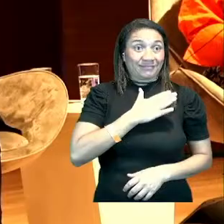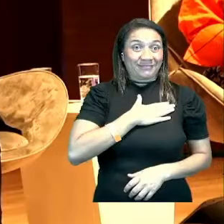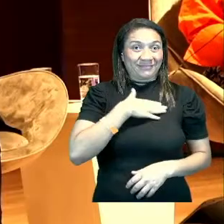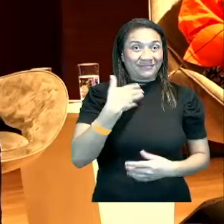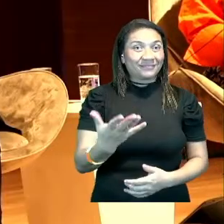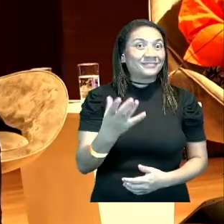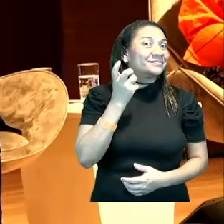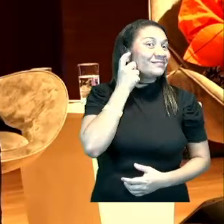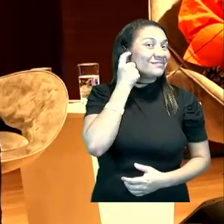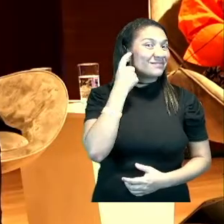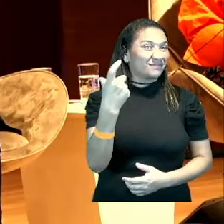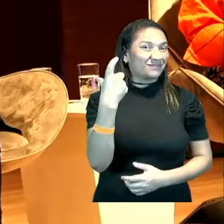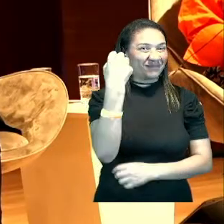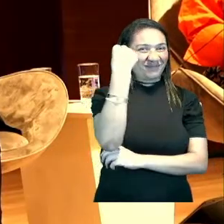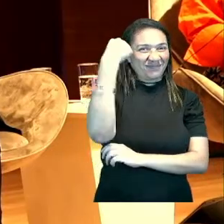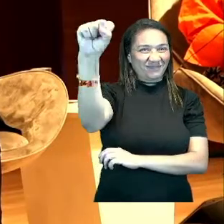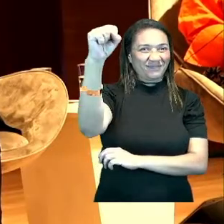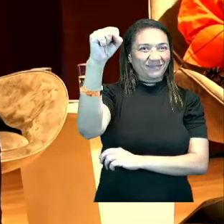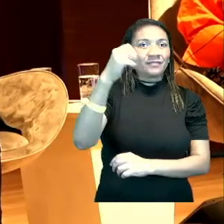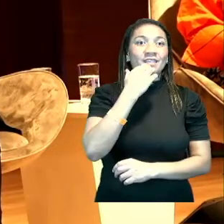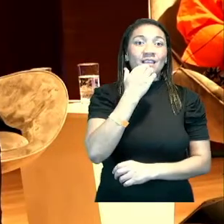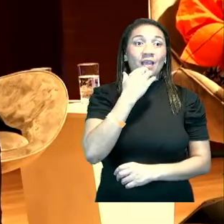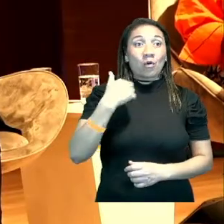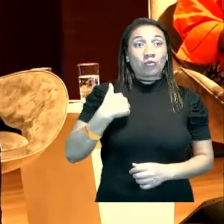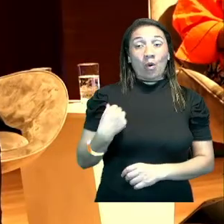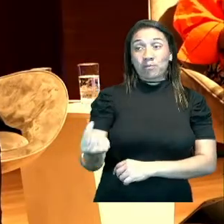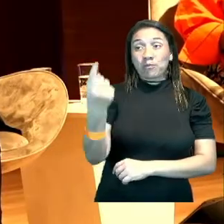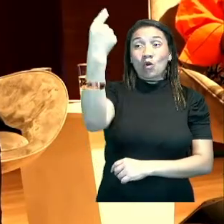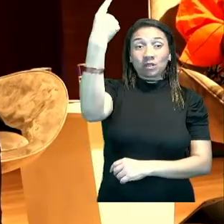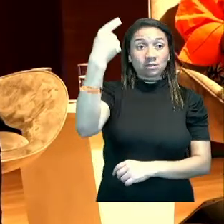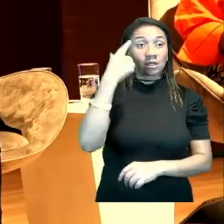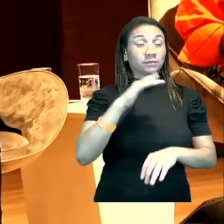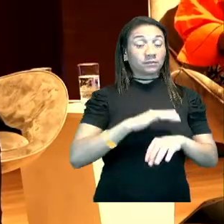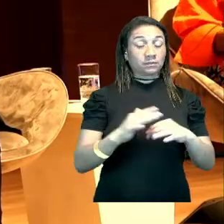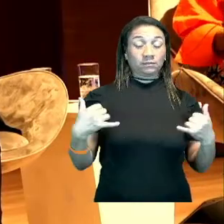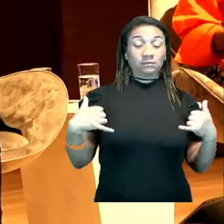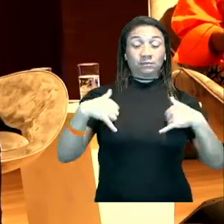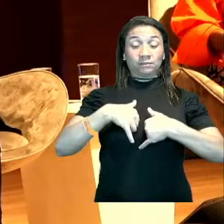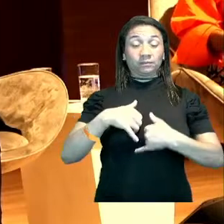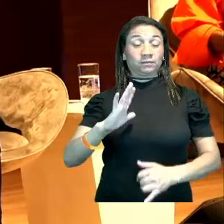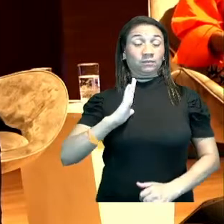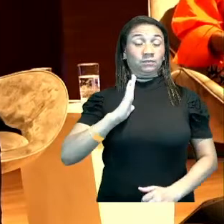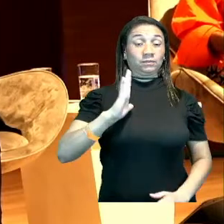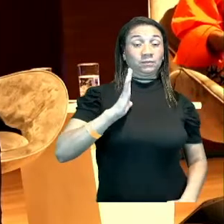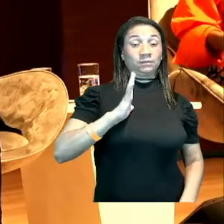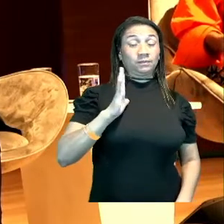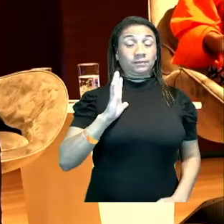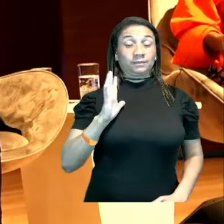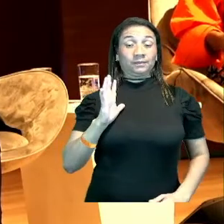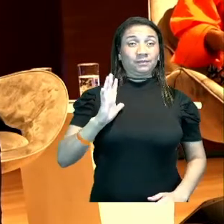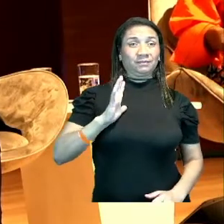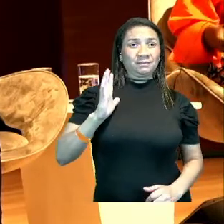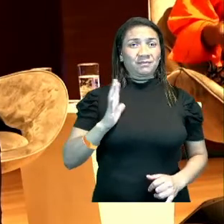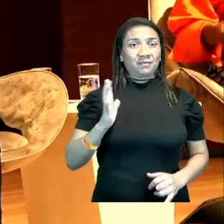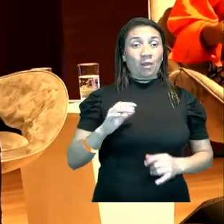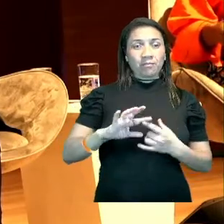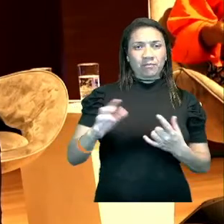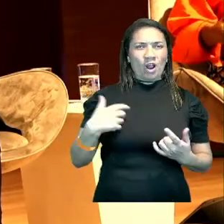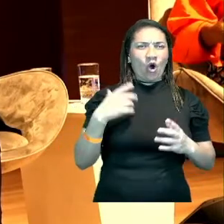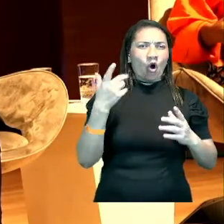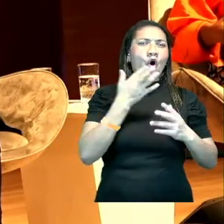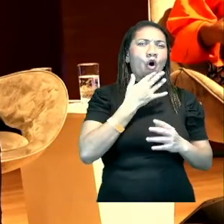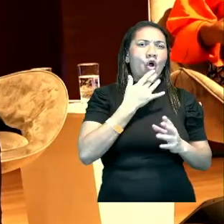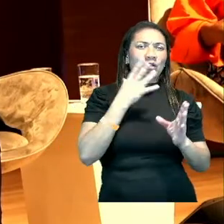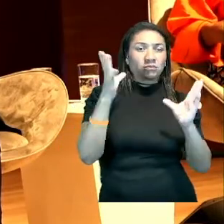I would also like to congratulate the Vice President for her style, because many times politicians are asked to